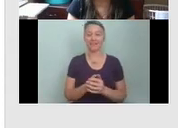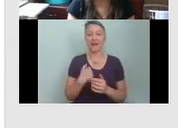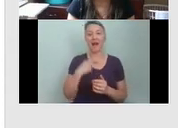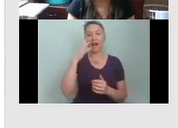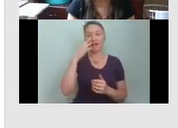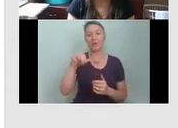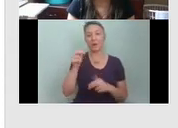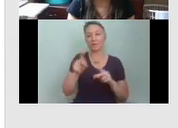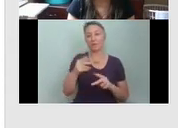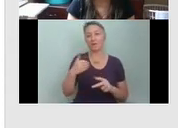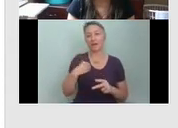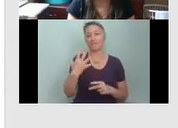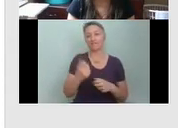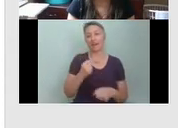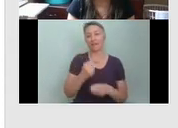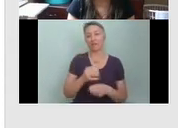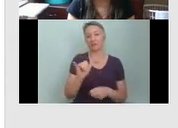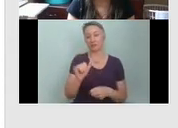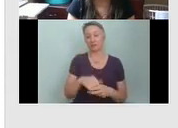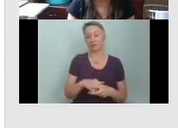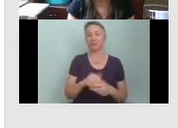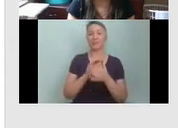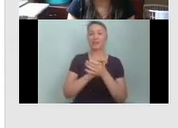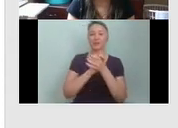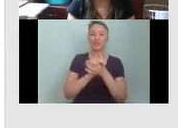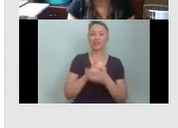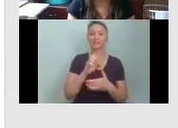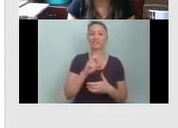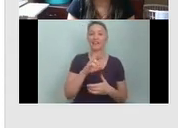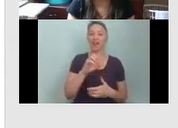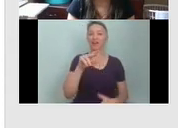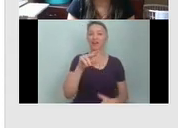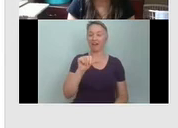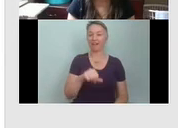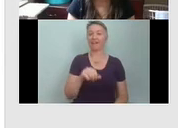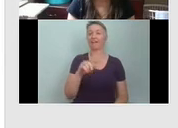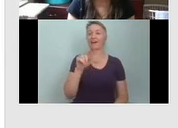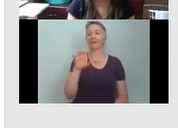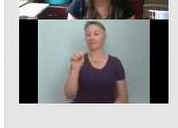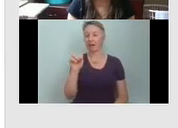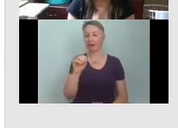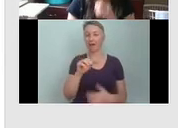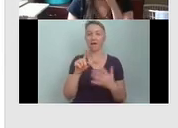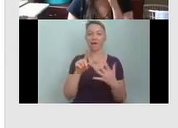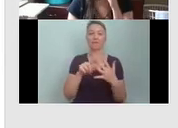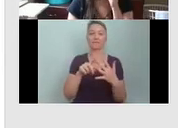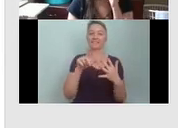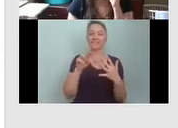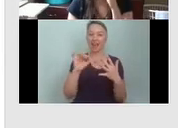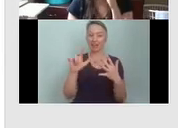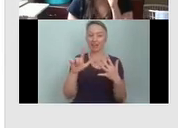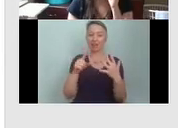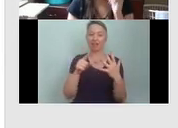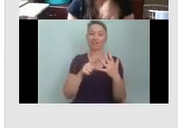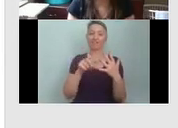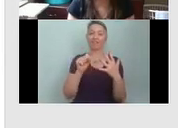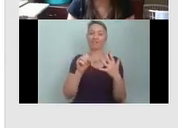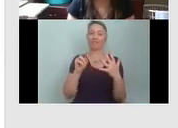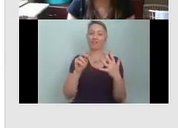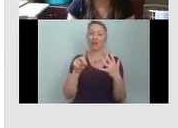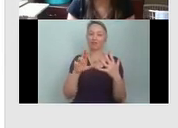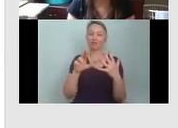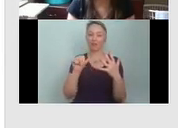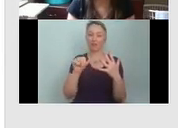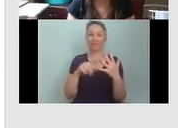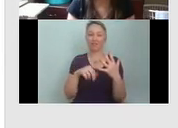But congratulations to Erica, Tom Dunbar, Daniel Gibson.